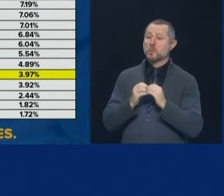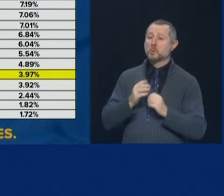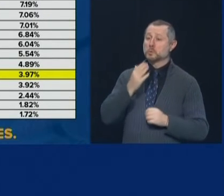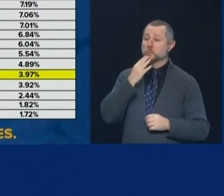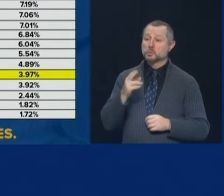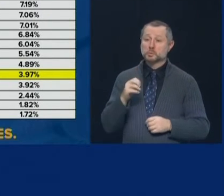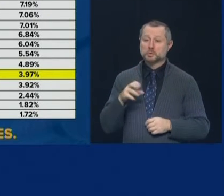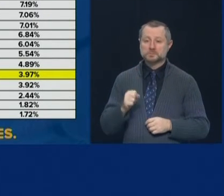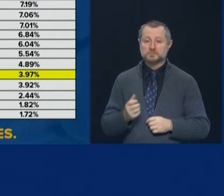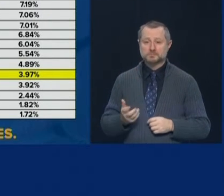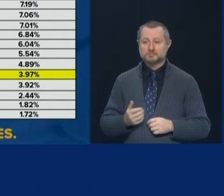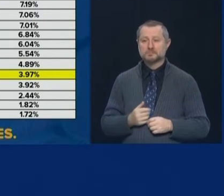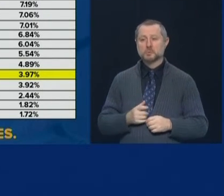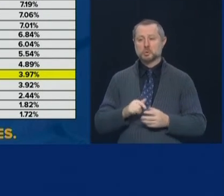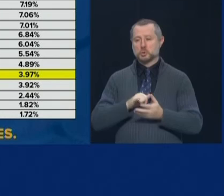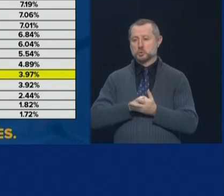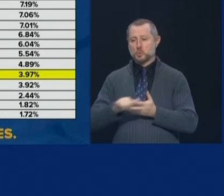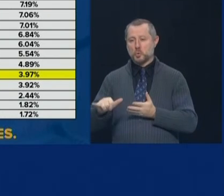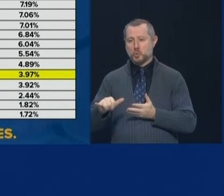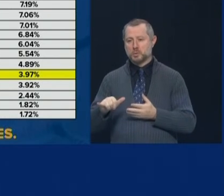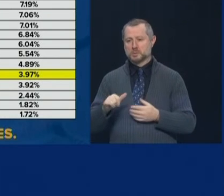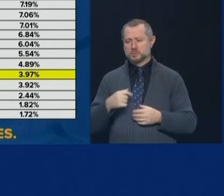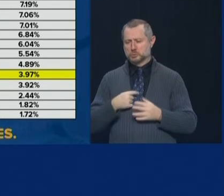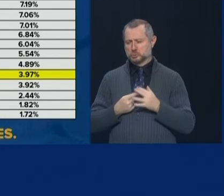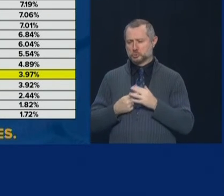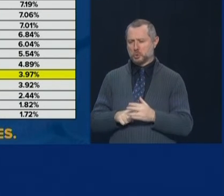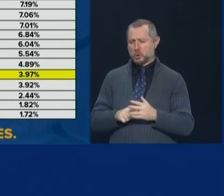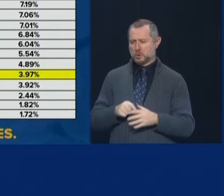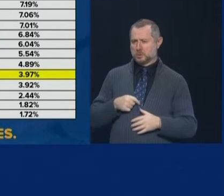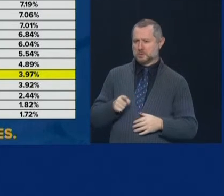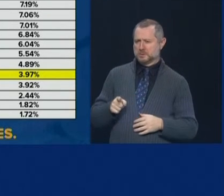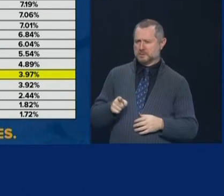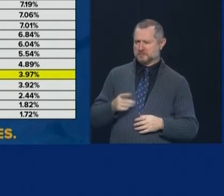New York is starting in a much better place than the other states.